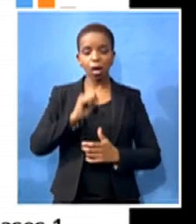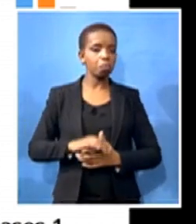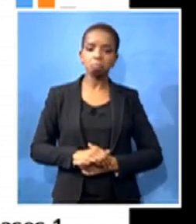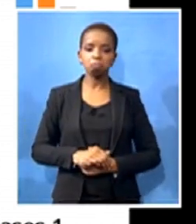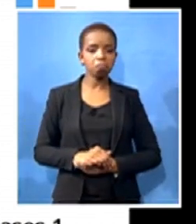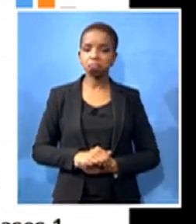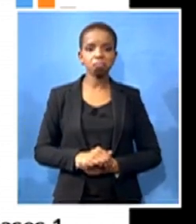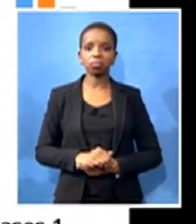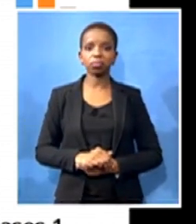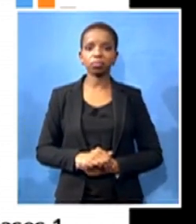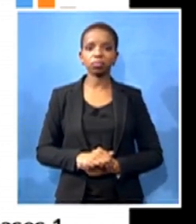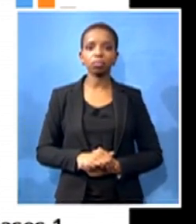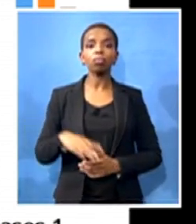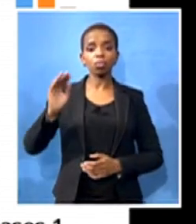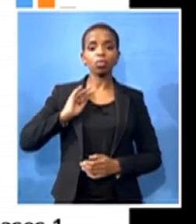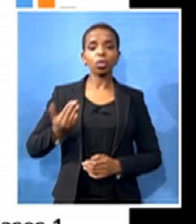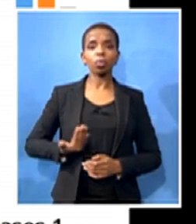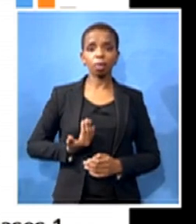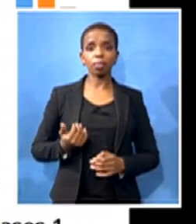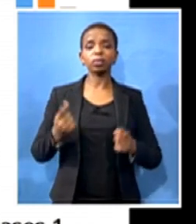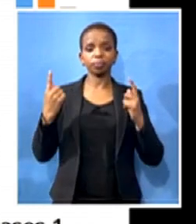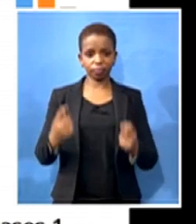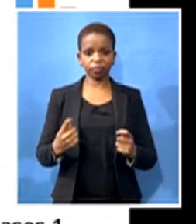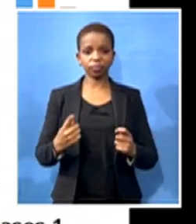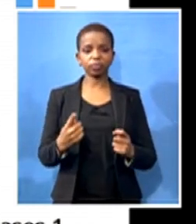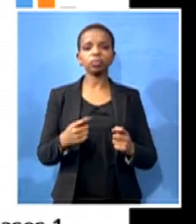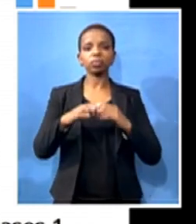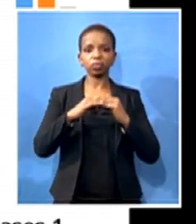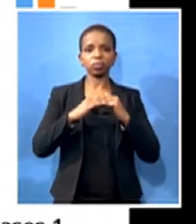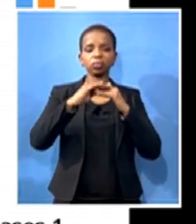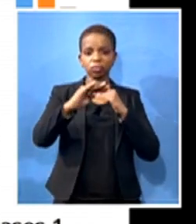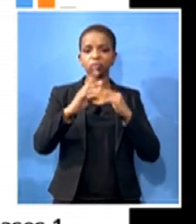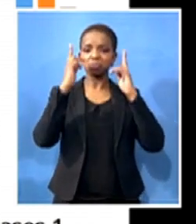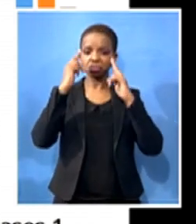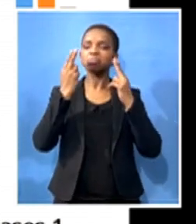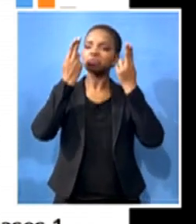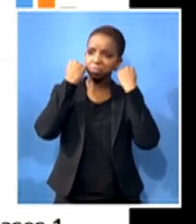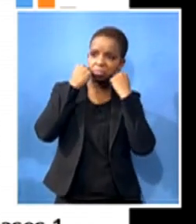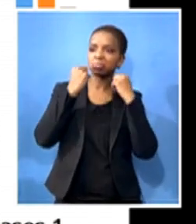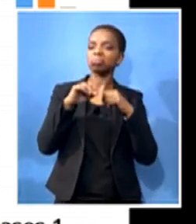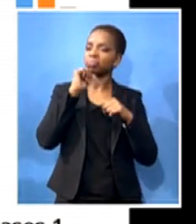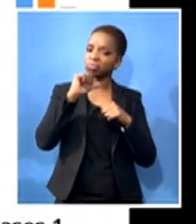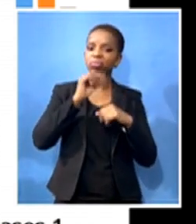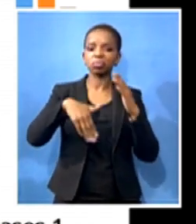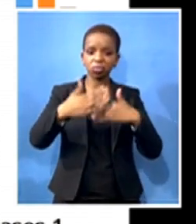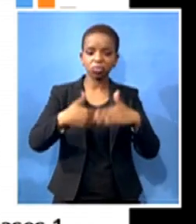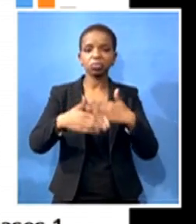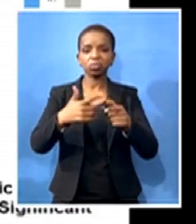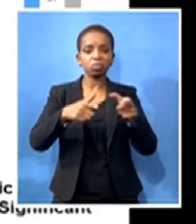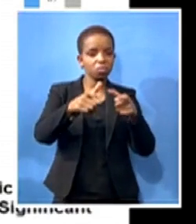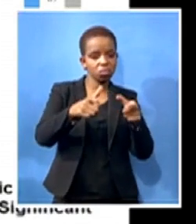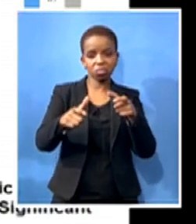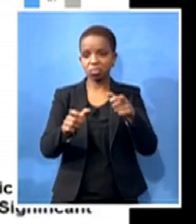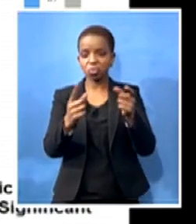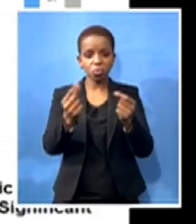remained relatively stable in their willingness to sacrifice. In the slide next to that, changes